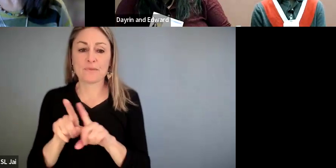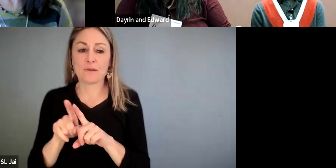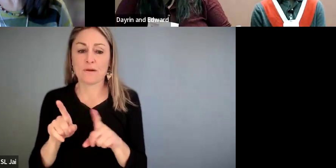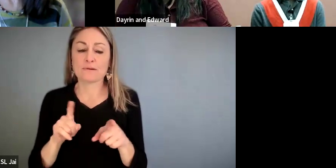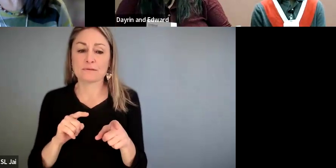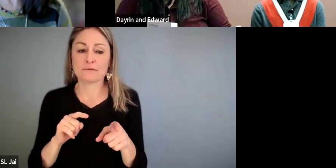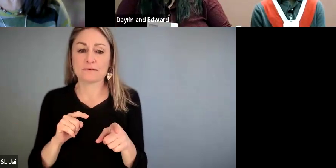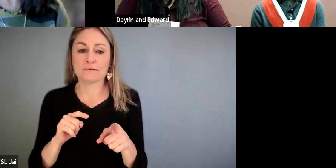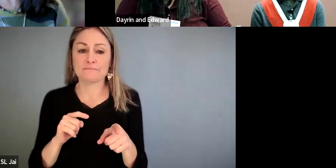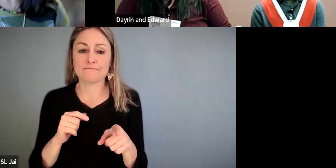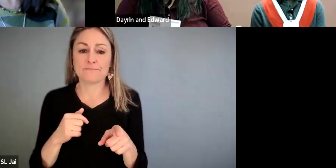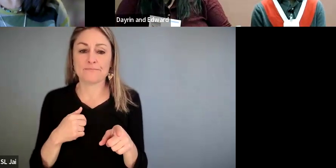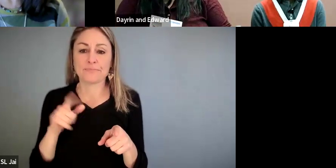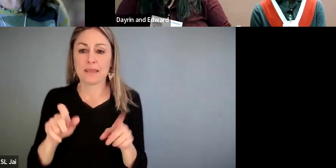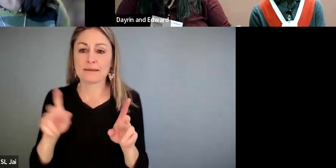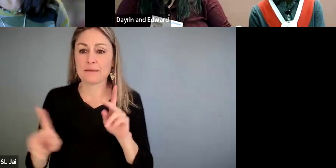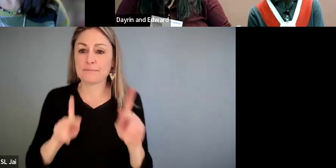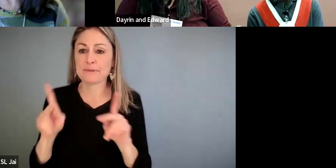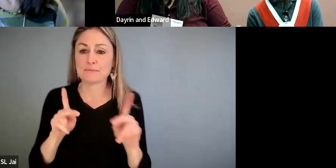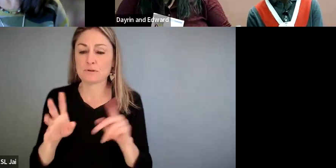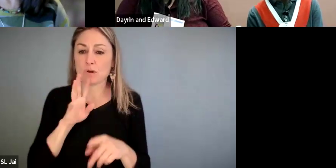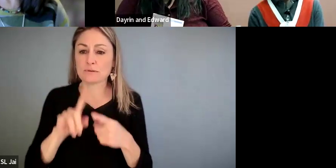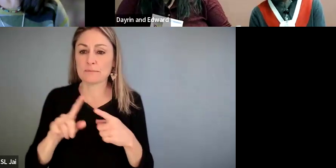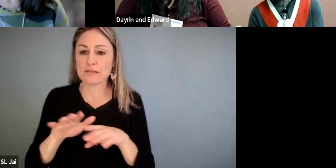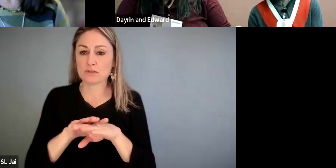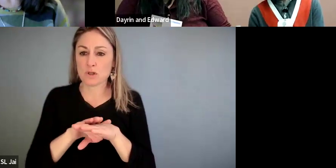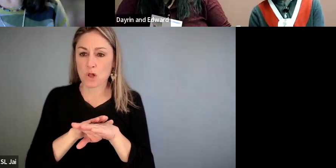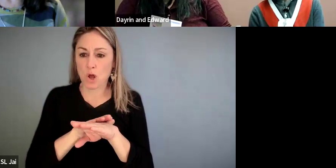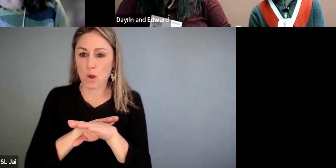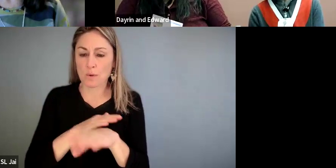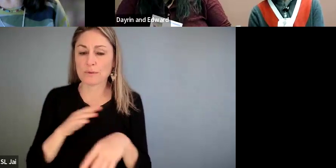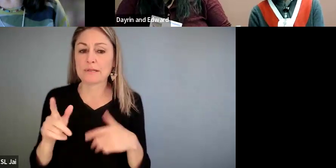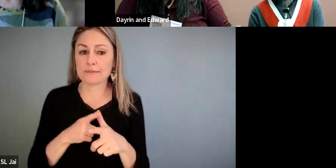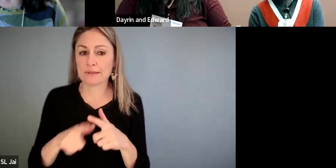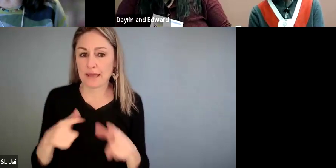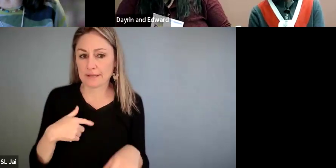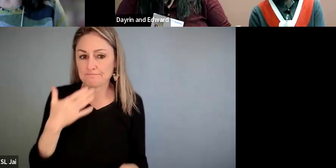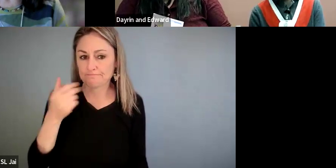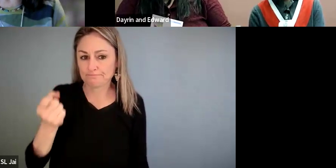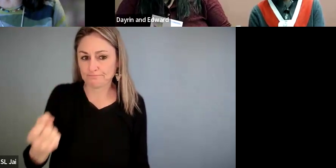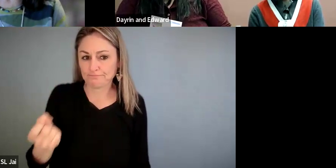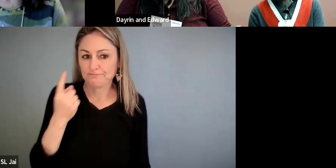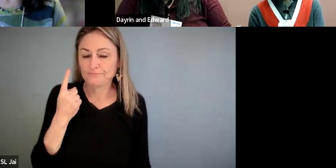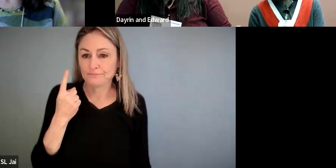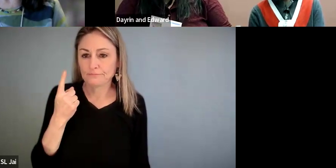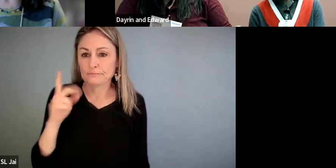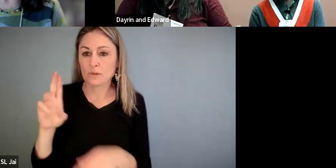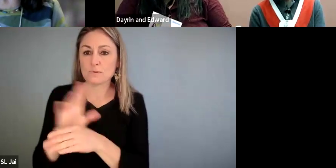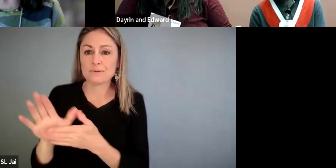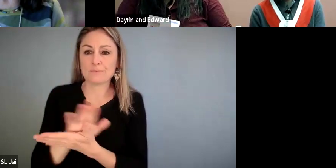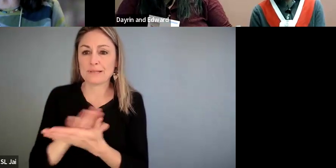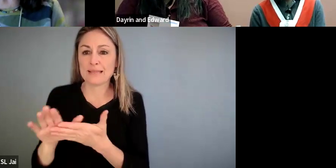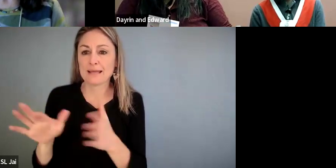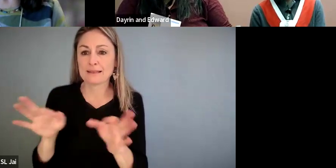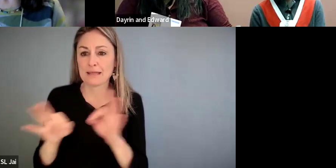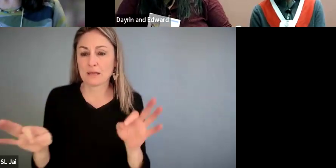I need people to talk to me slowly, that way I can better understand, and using a plain language,